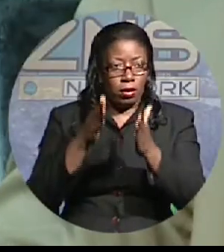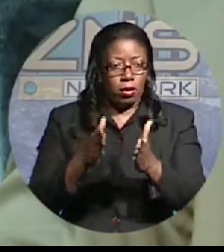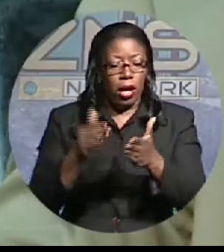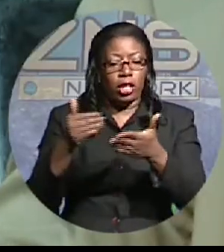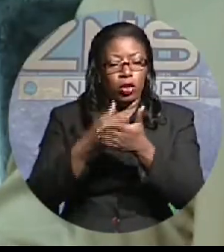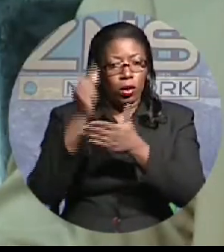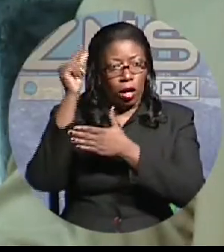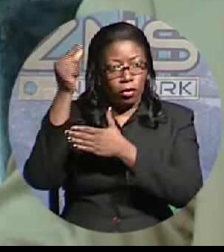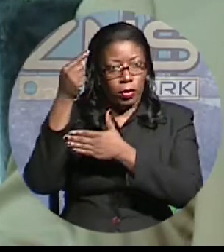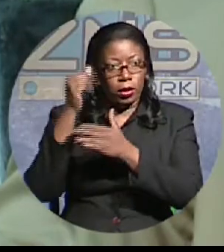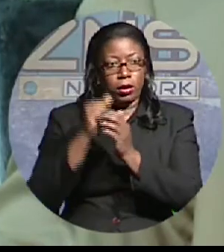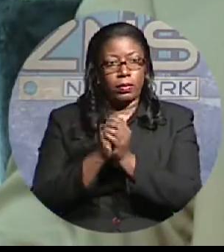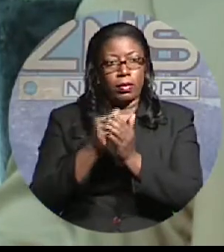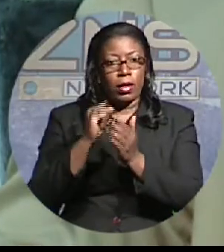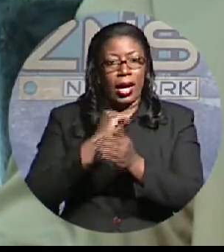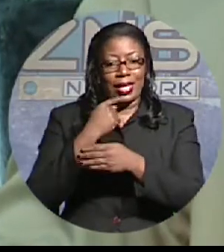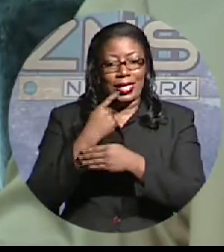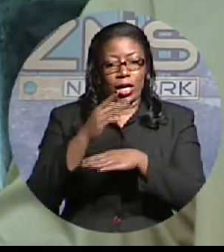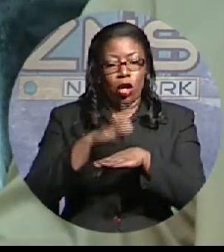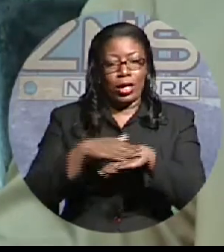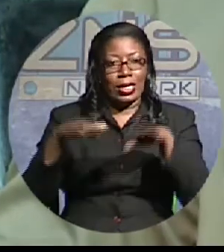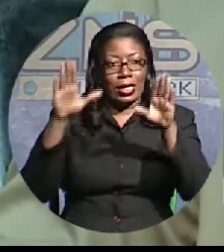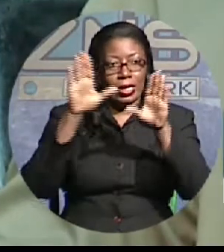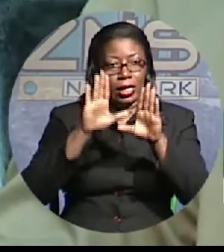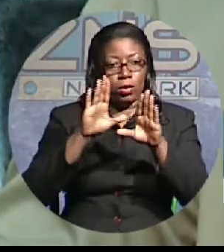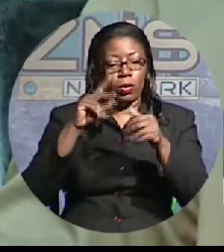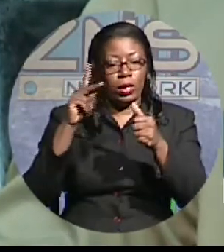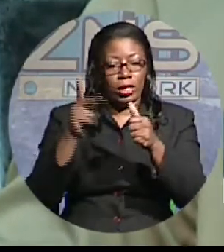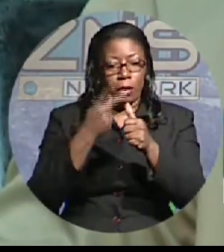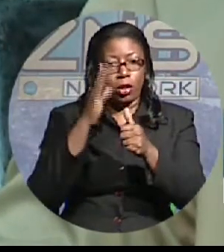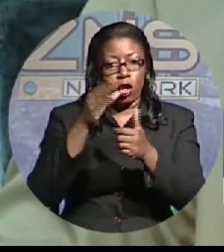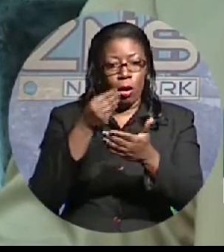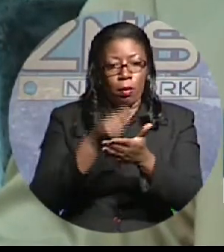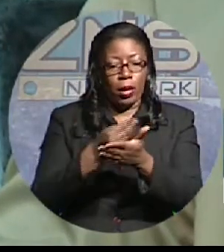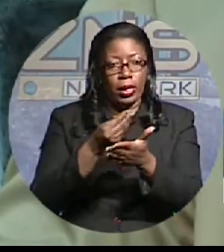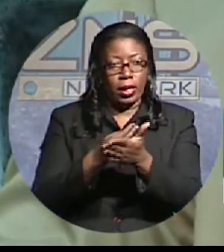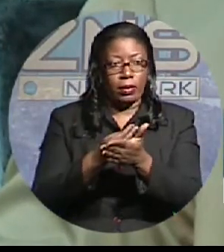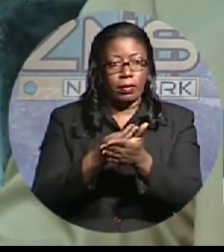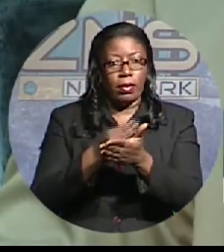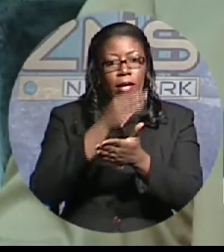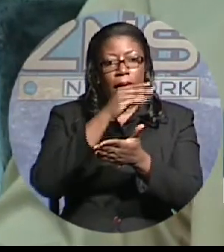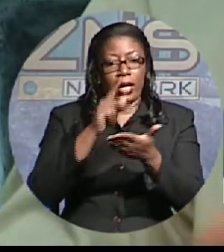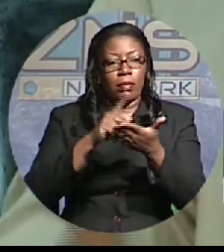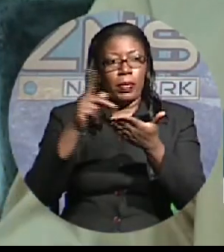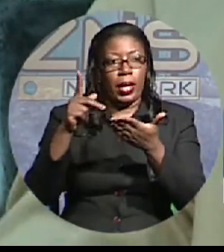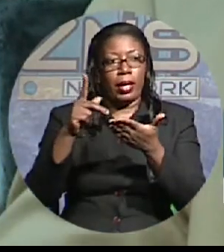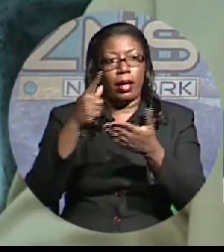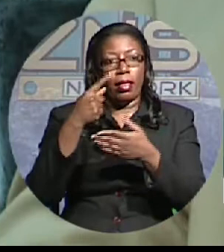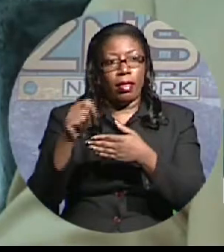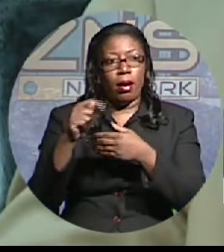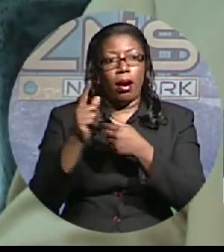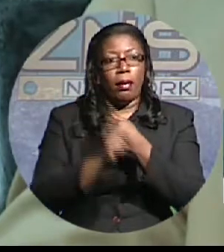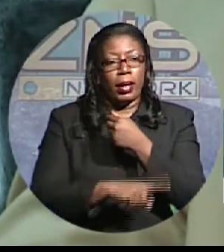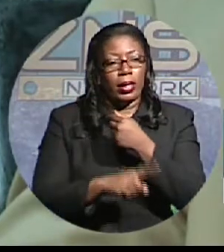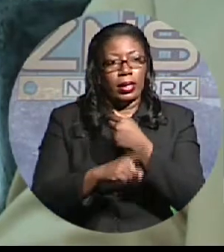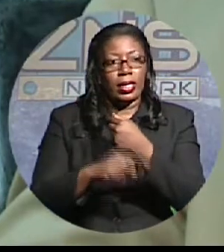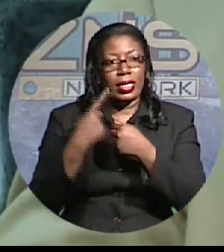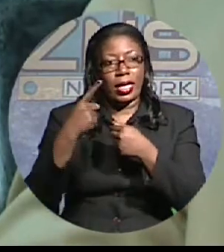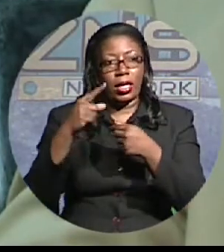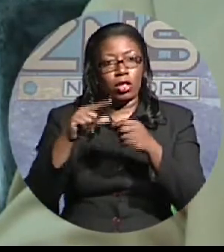on Sunday that, look, we offered them, say, we will double your money and pay the penalty. They says, it's too cheap.